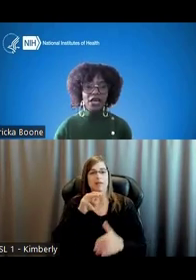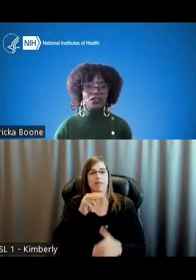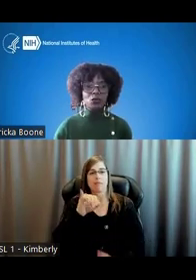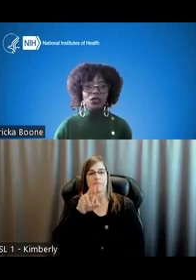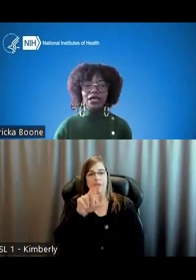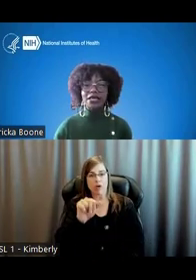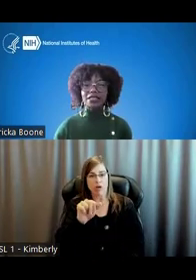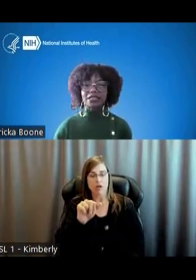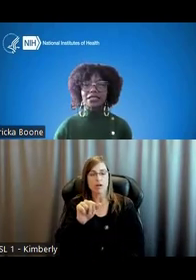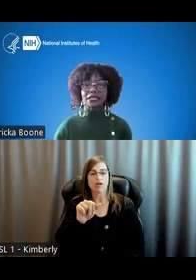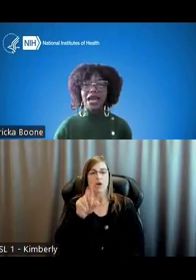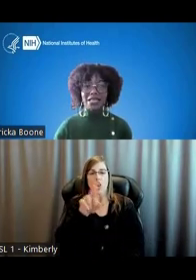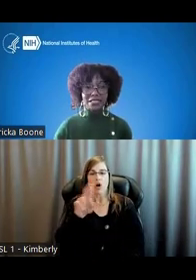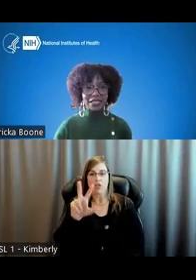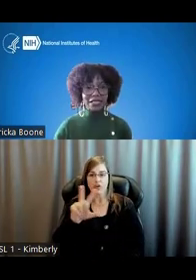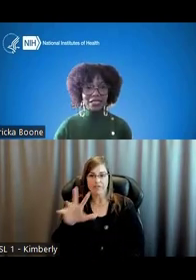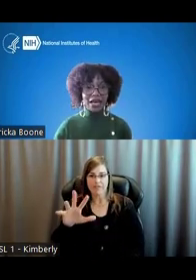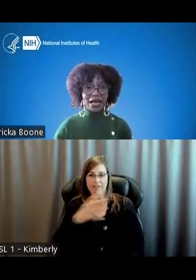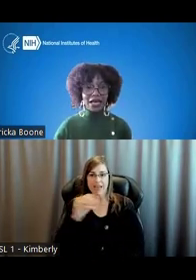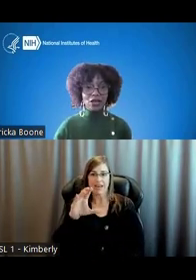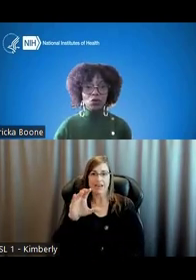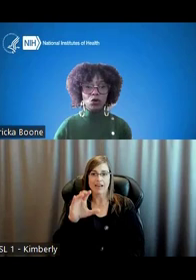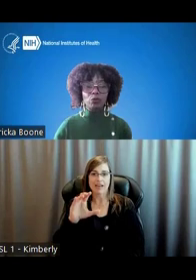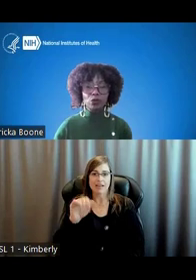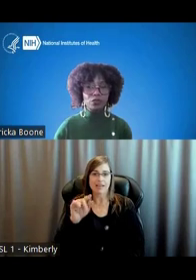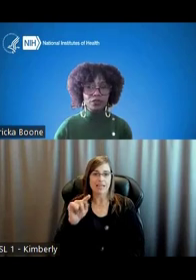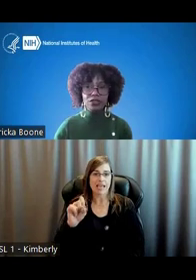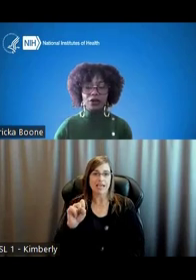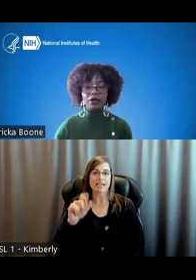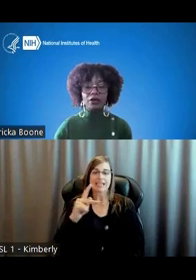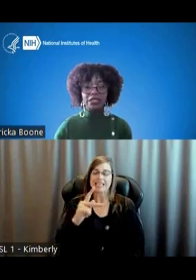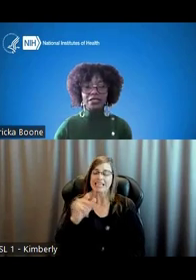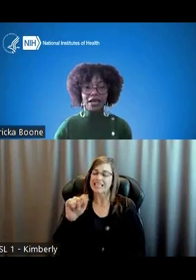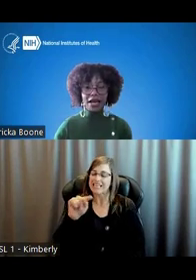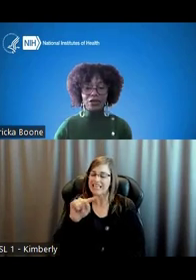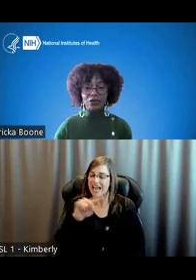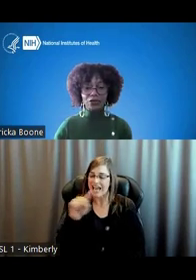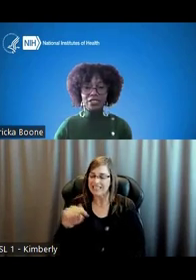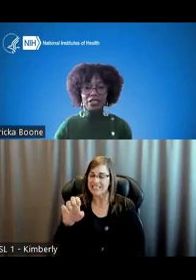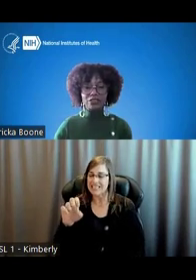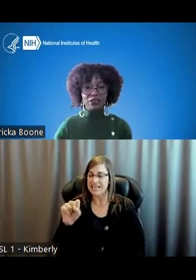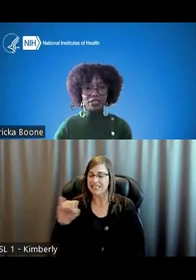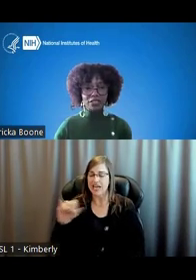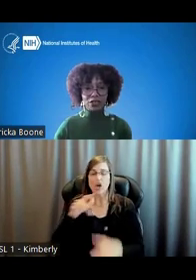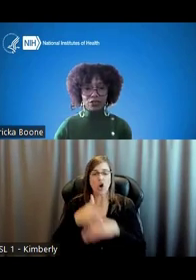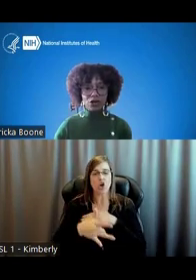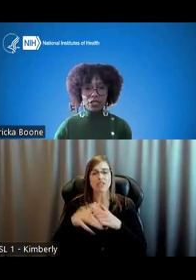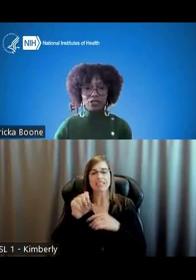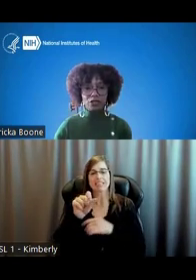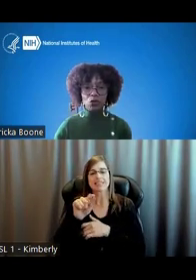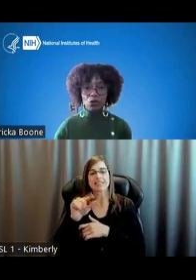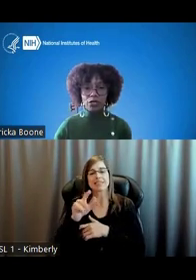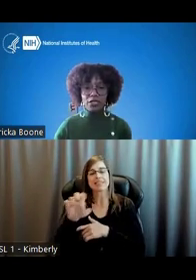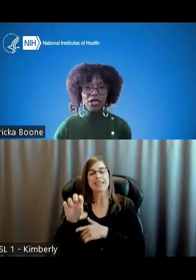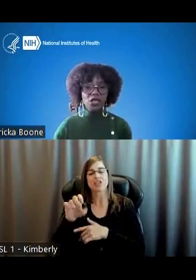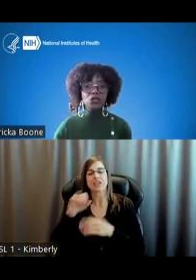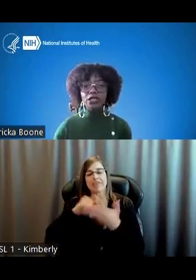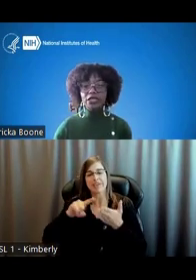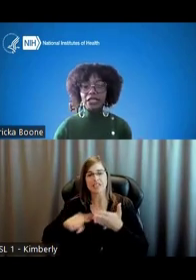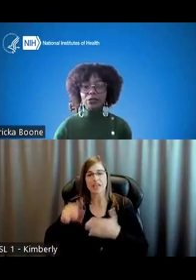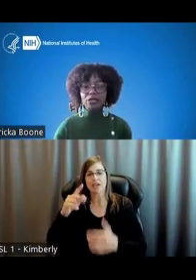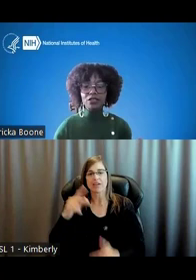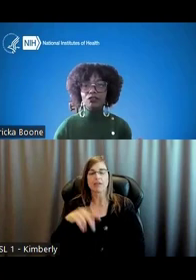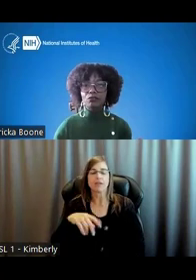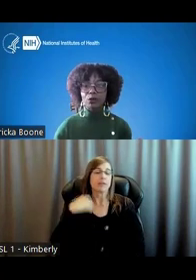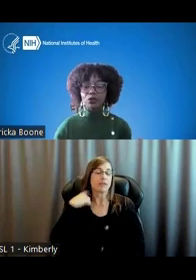R35, as well as the CATS ESI Award. Both of these are ESI, or Early Stage Investigator Targeted Awards. Two